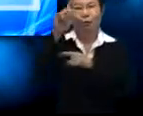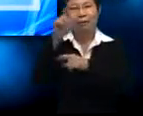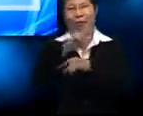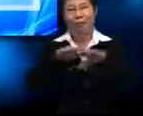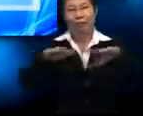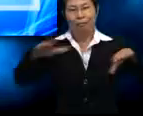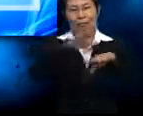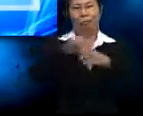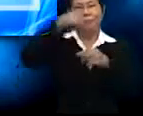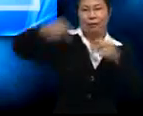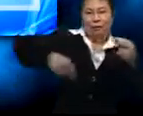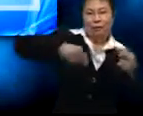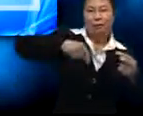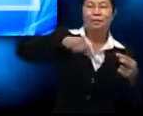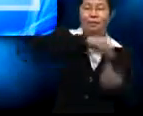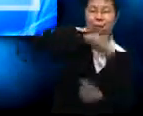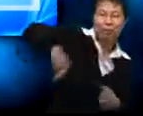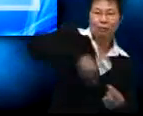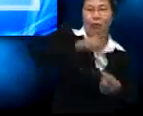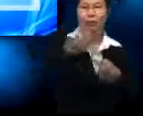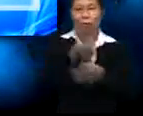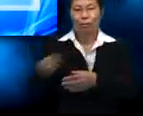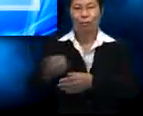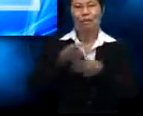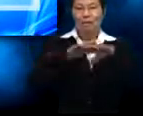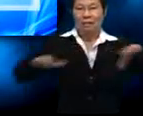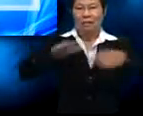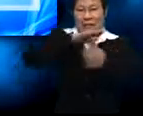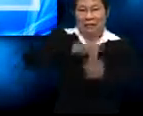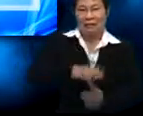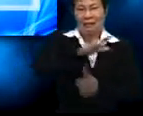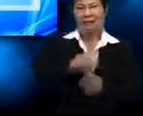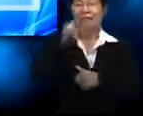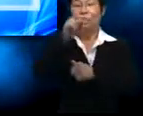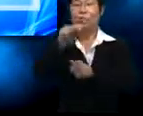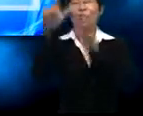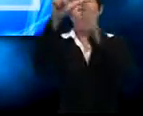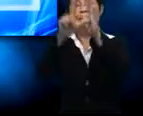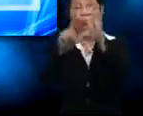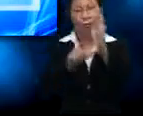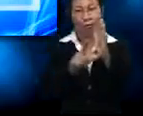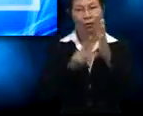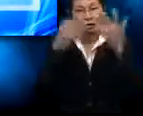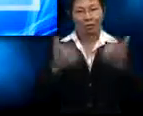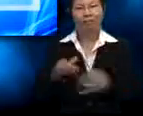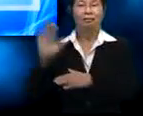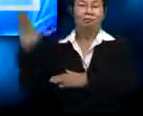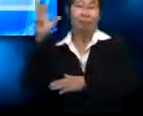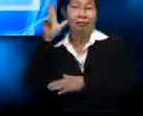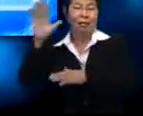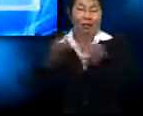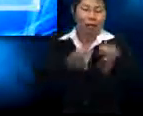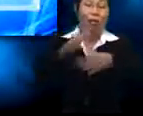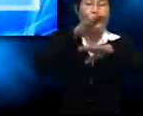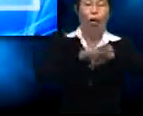tension, and Newton's laws. Okay, let's meet Mr. Cheng in his laboratory and listen to his explanation